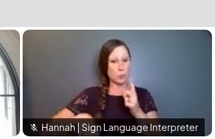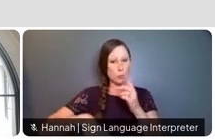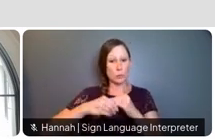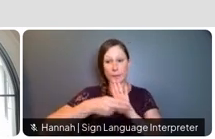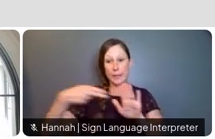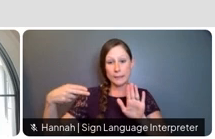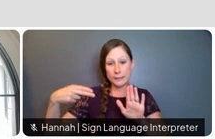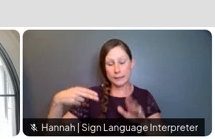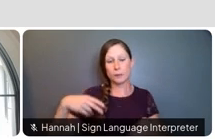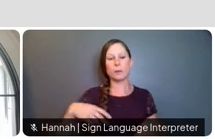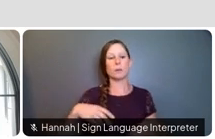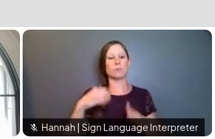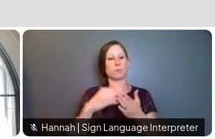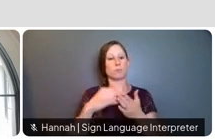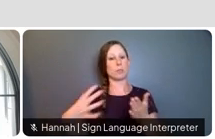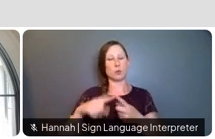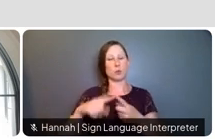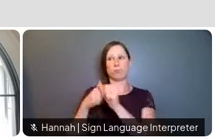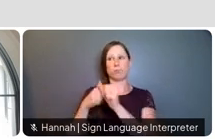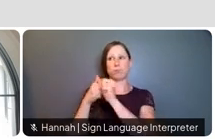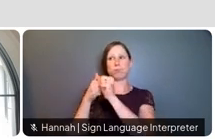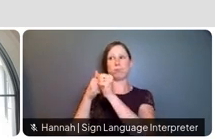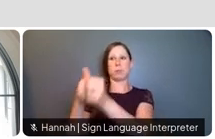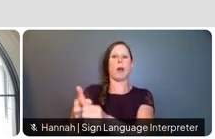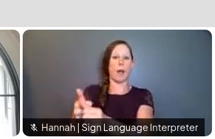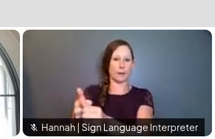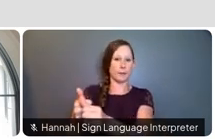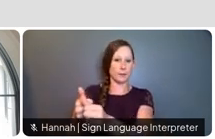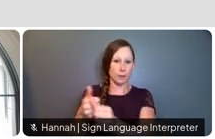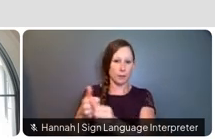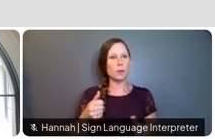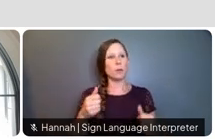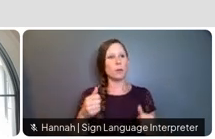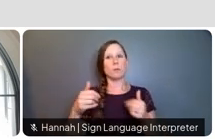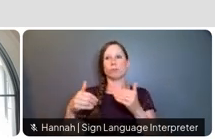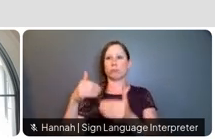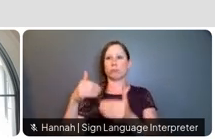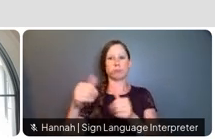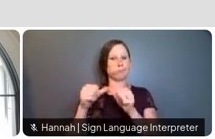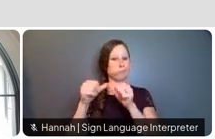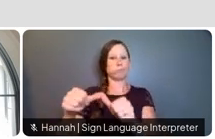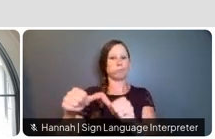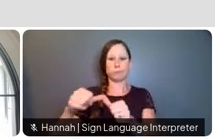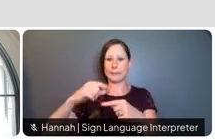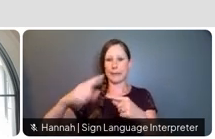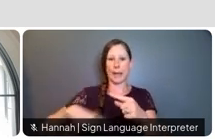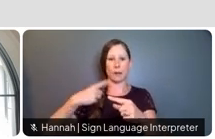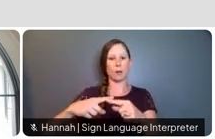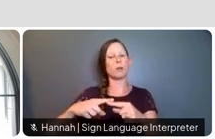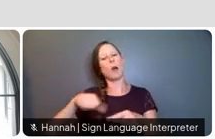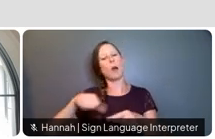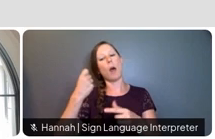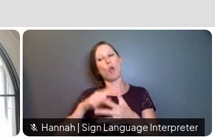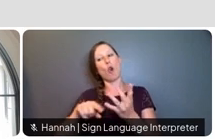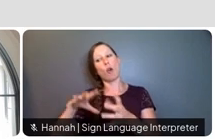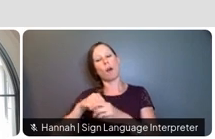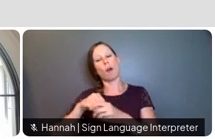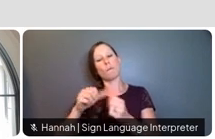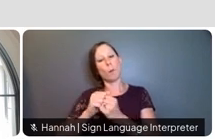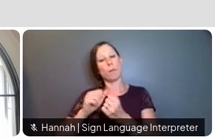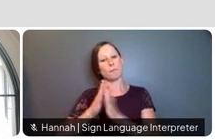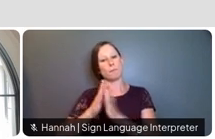to comply for the rest of your company's life cycle with all the regulatory requirements of being a public company. And we'll talk a little bit more about